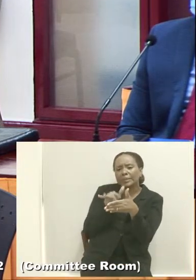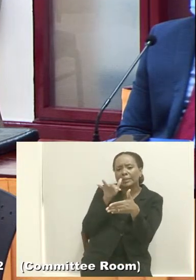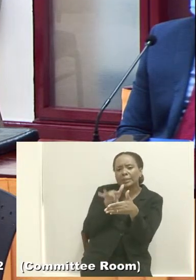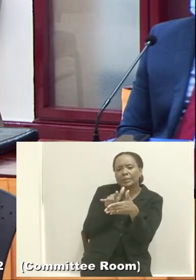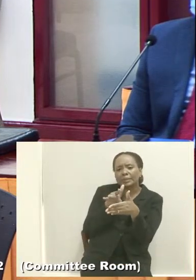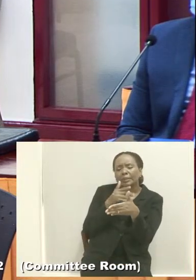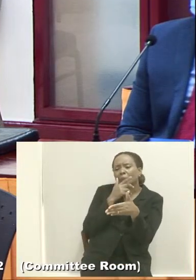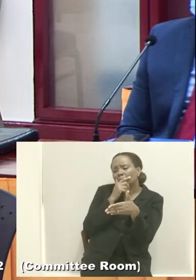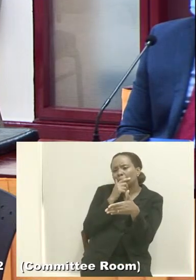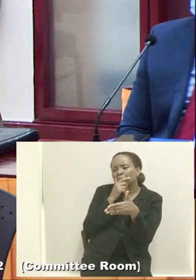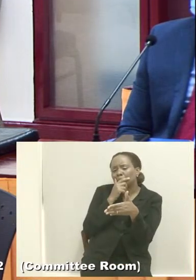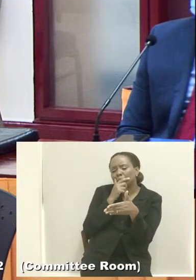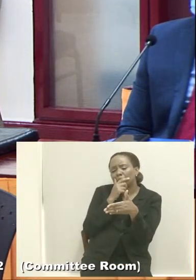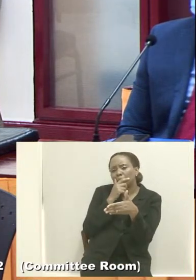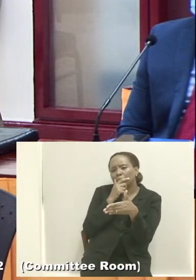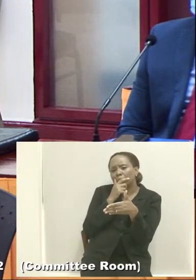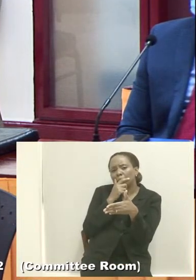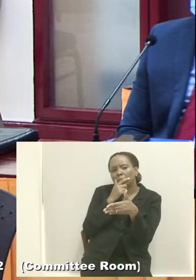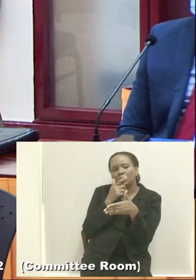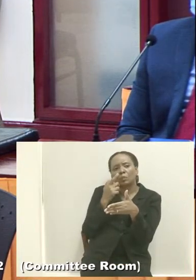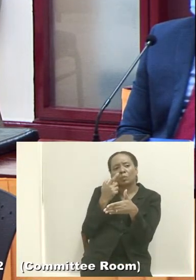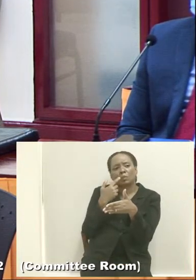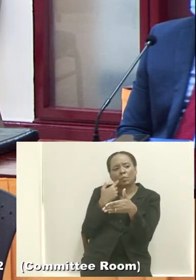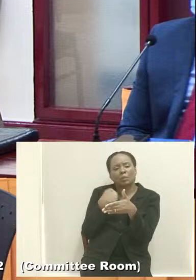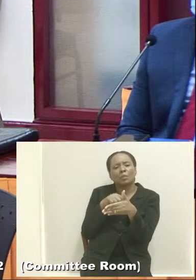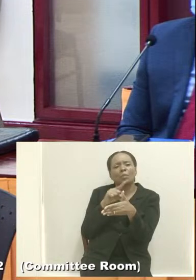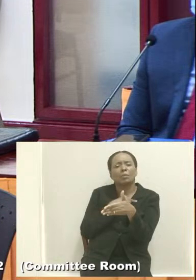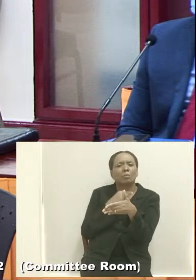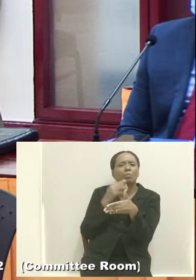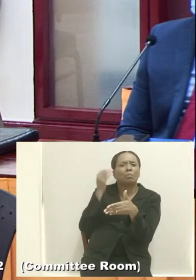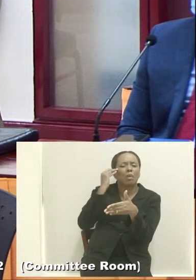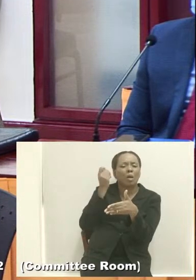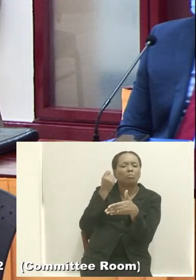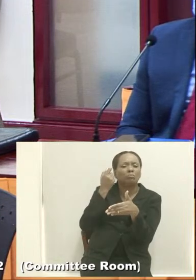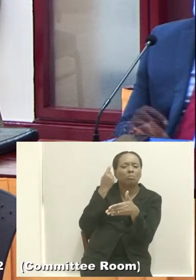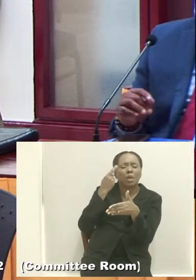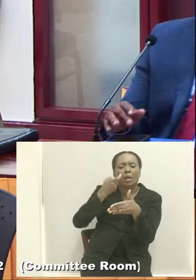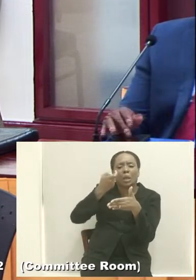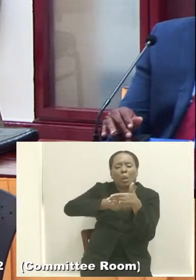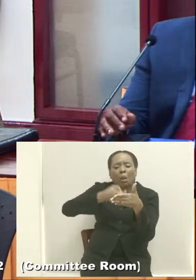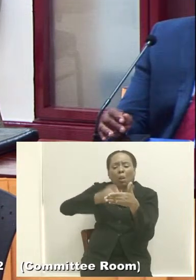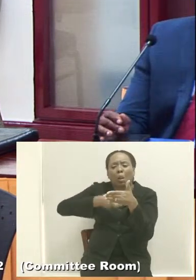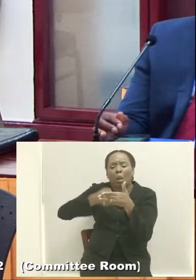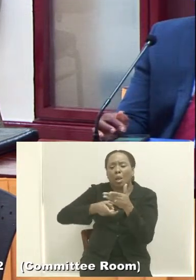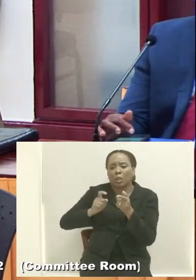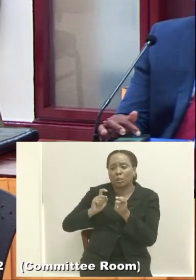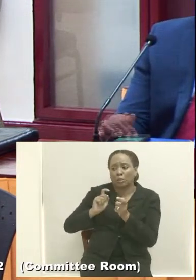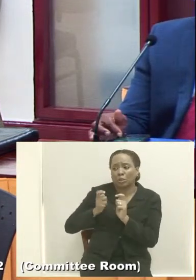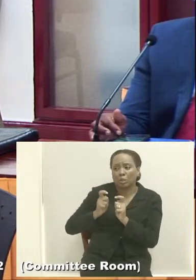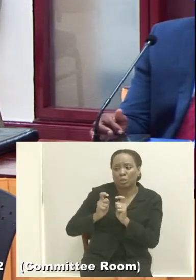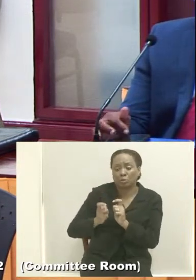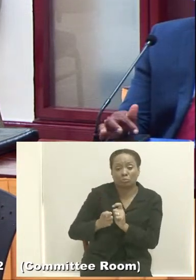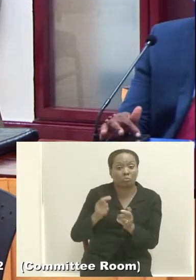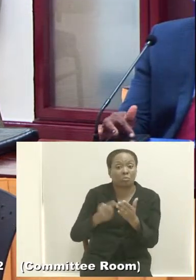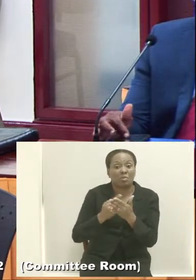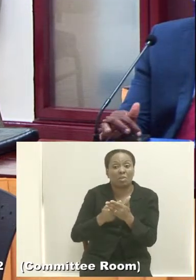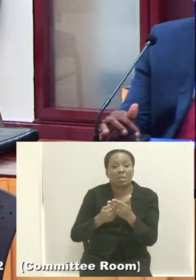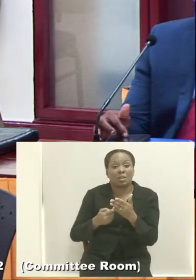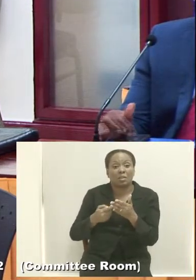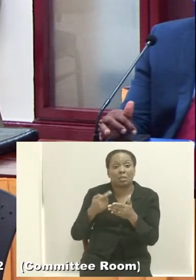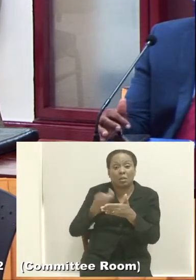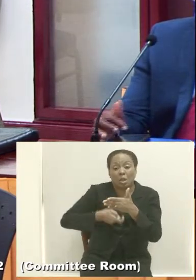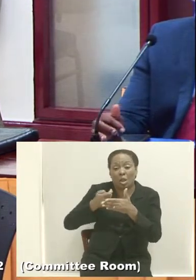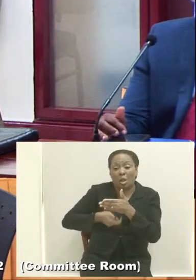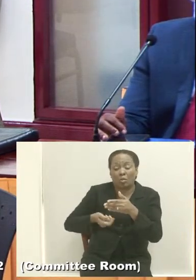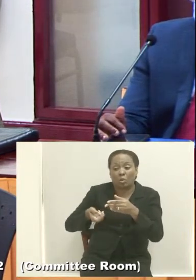and prices go up quickly, but they take a long time to